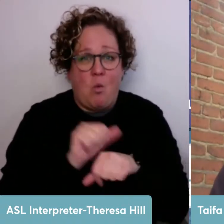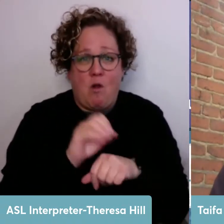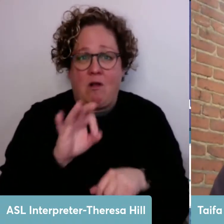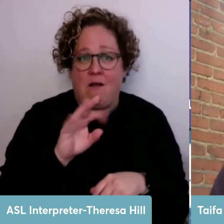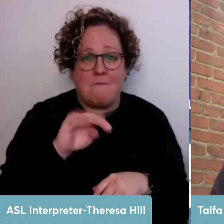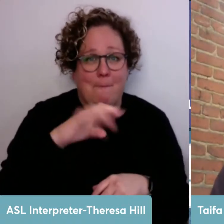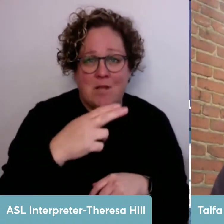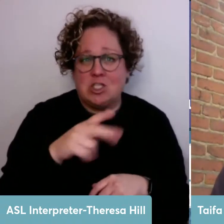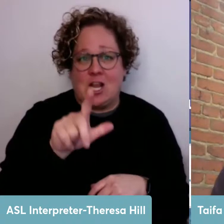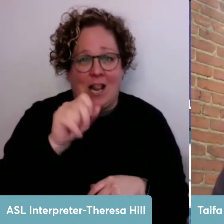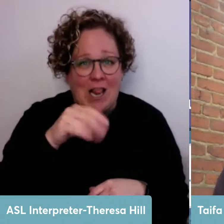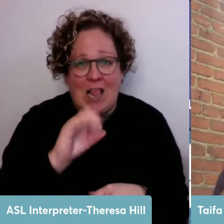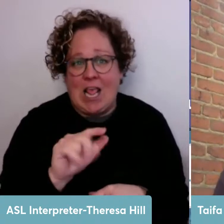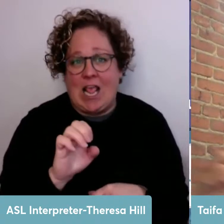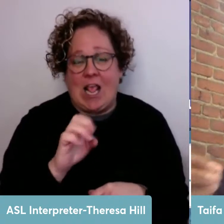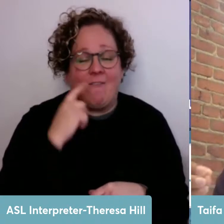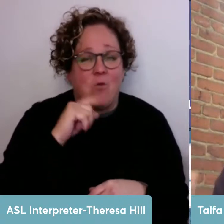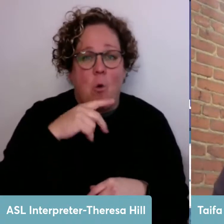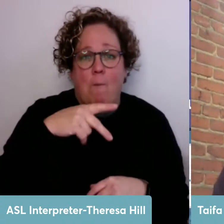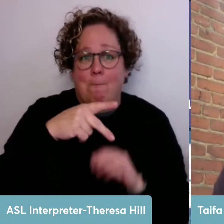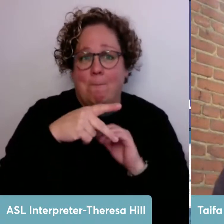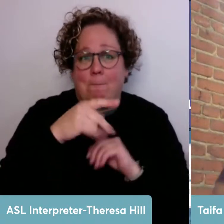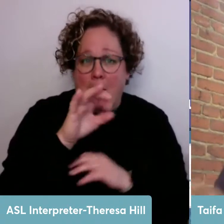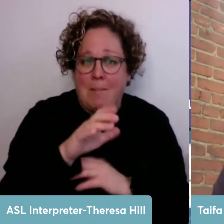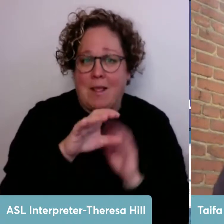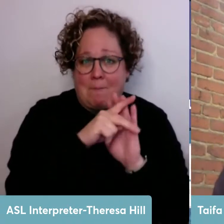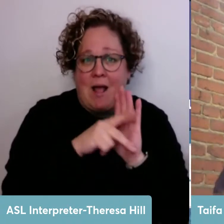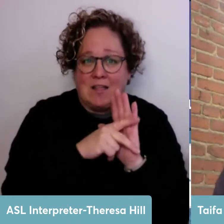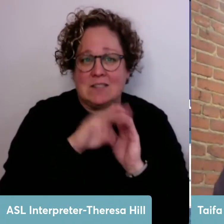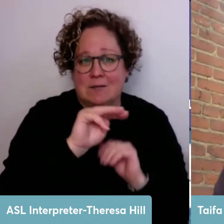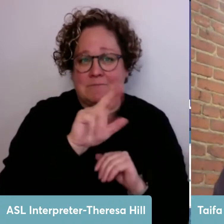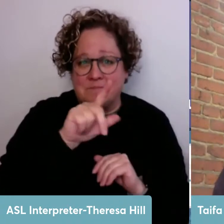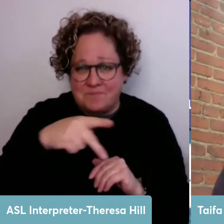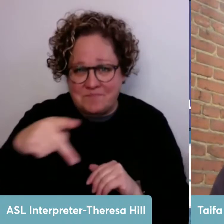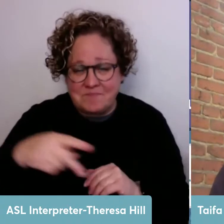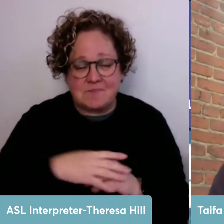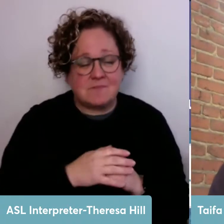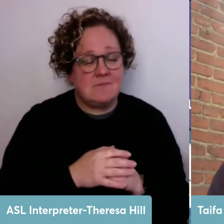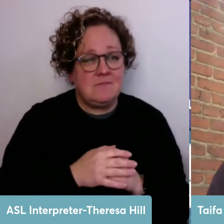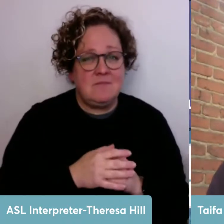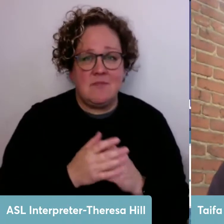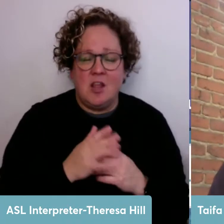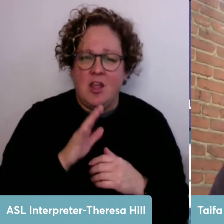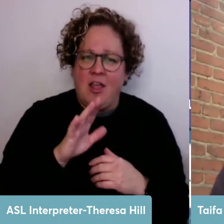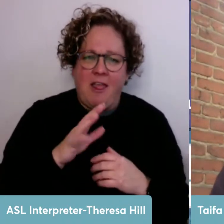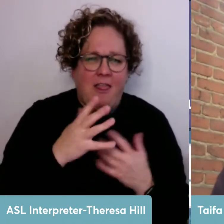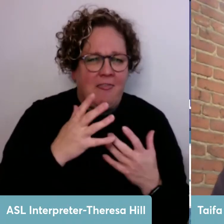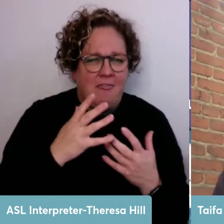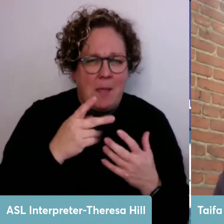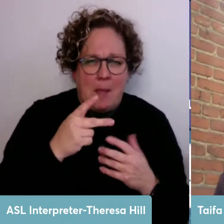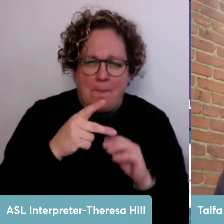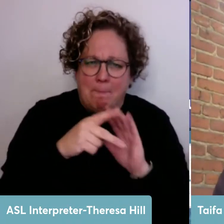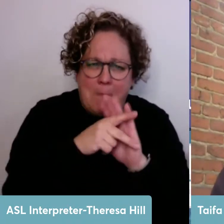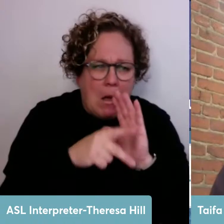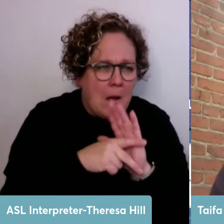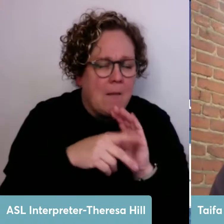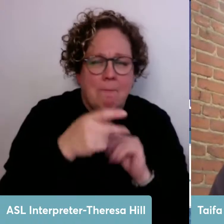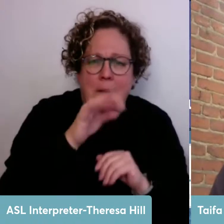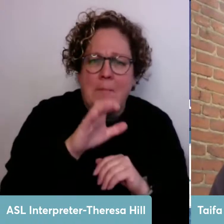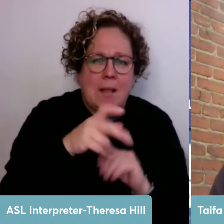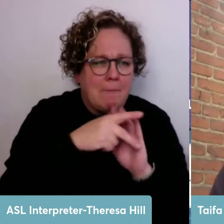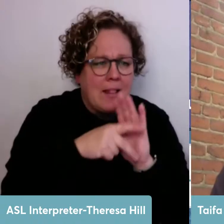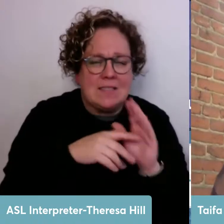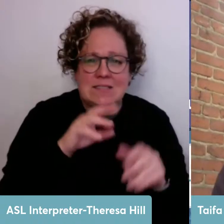League for Public Policy. The sheer breadth of tax and budget and policy issues you take on, and not one of them